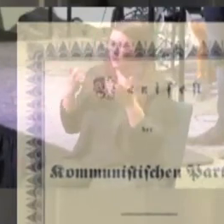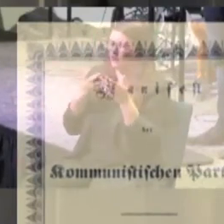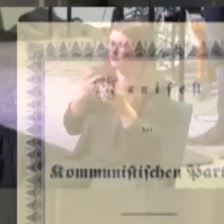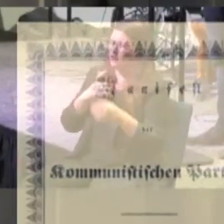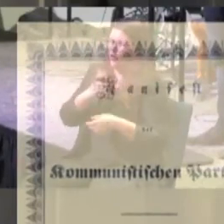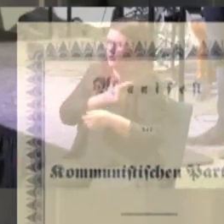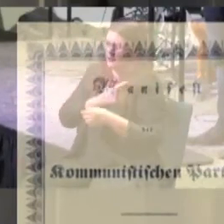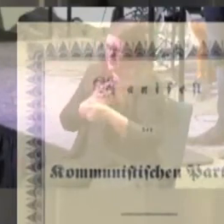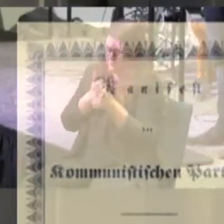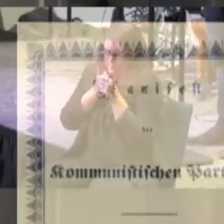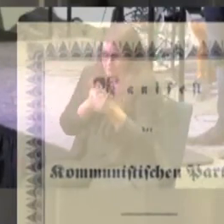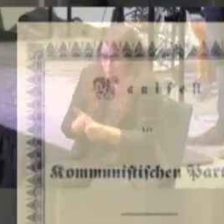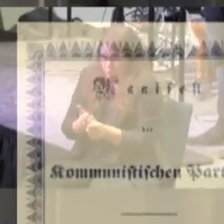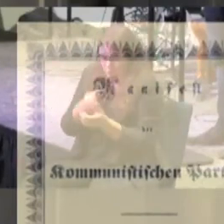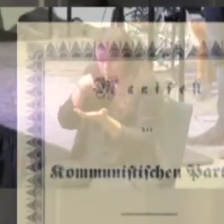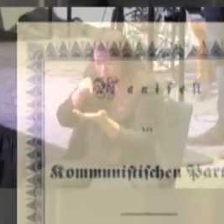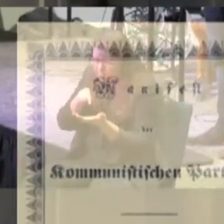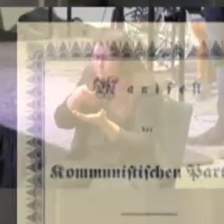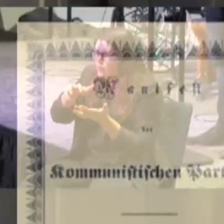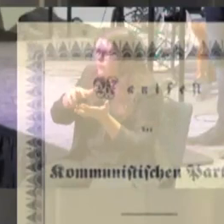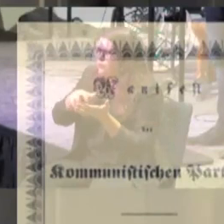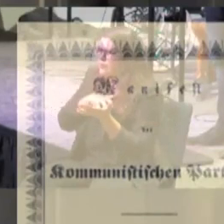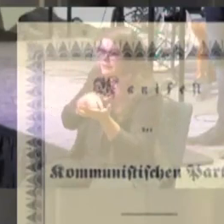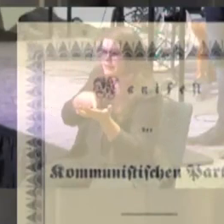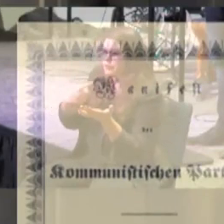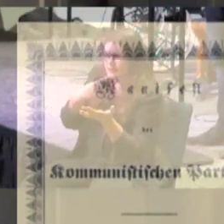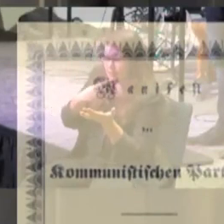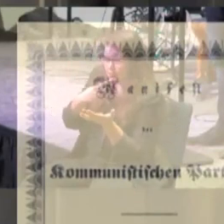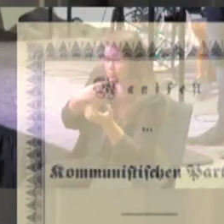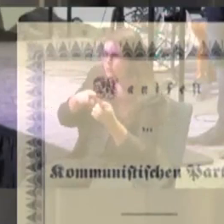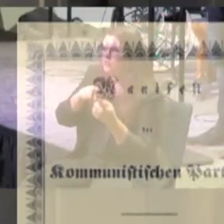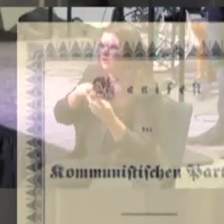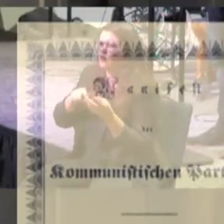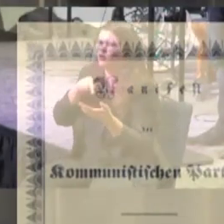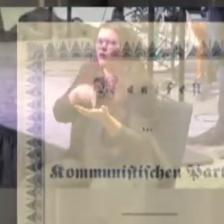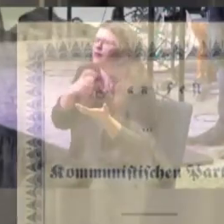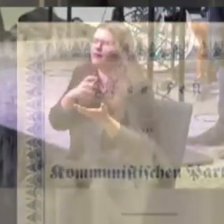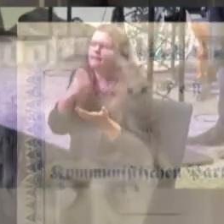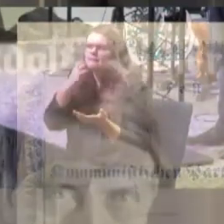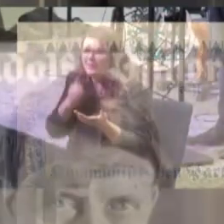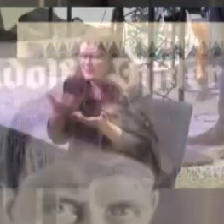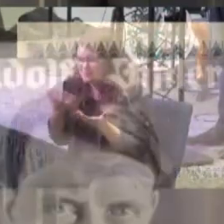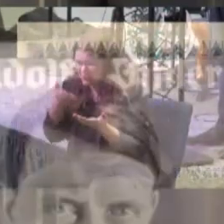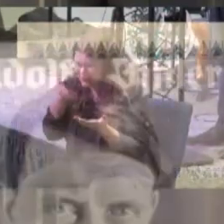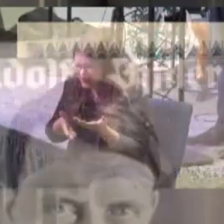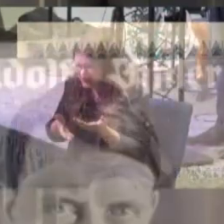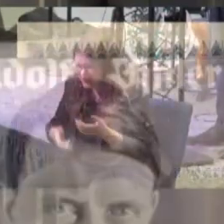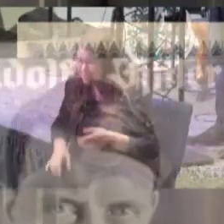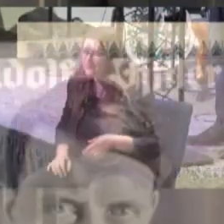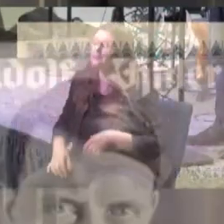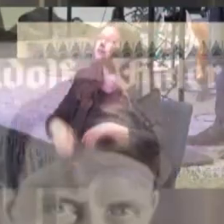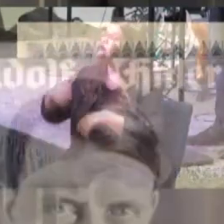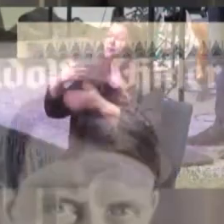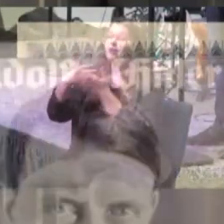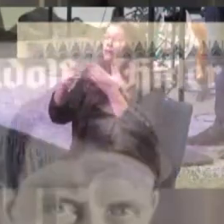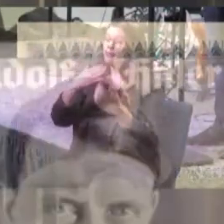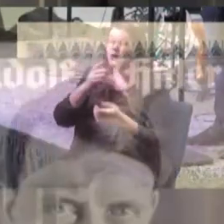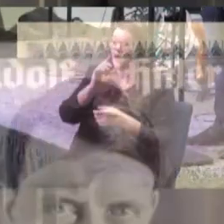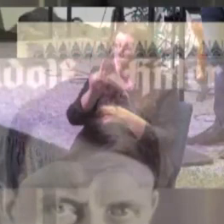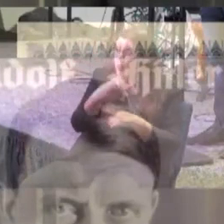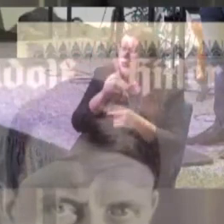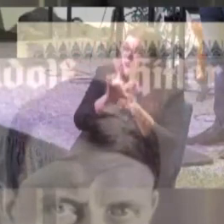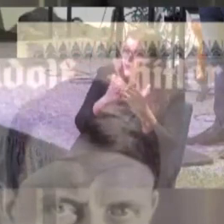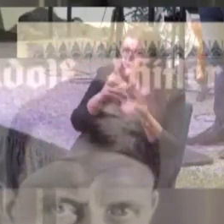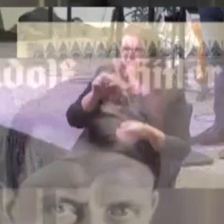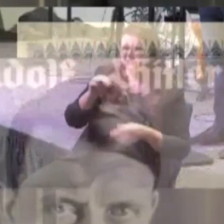itself. This, of course, applies equally, whether it be the translation of the Communist Manifesto or Mein